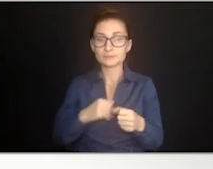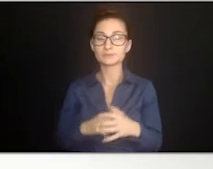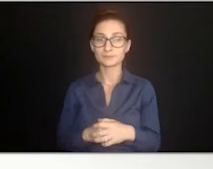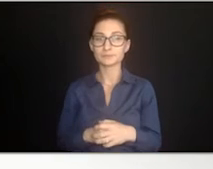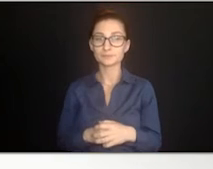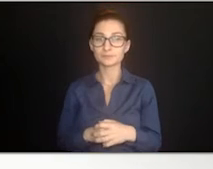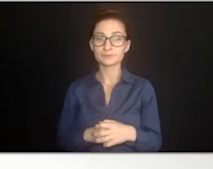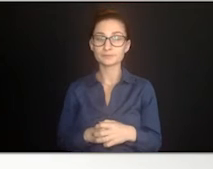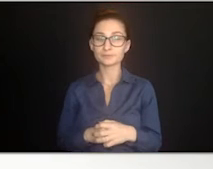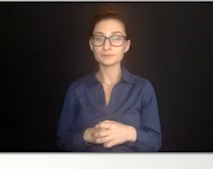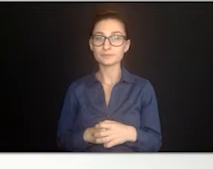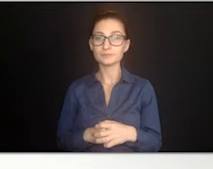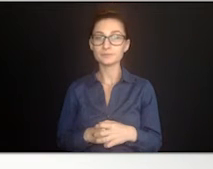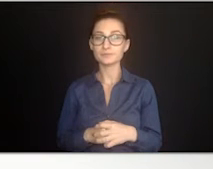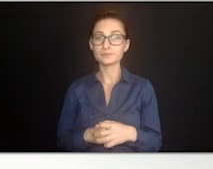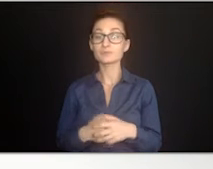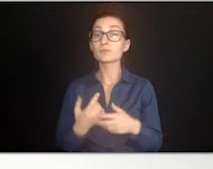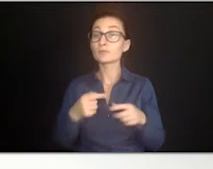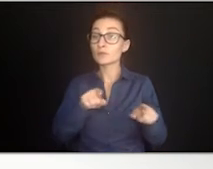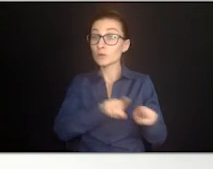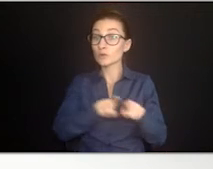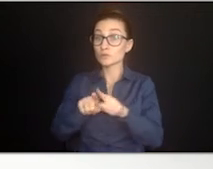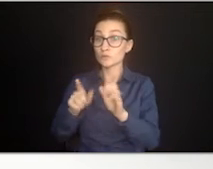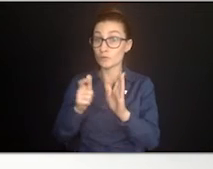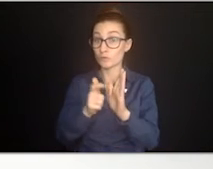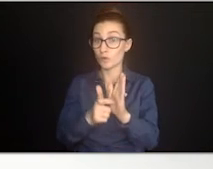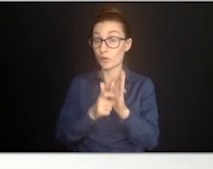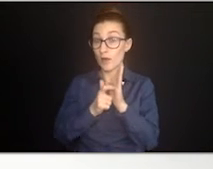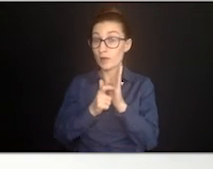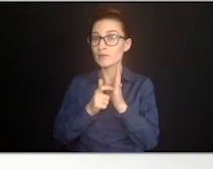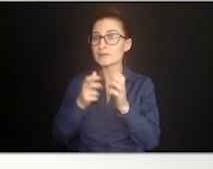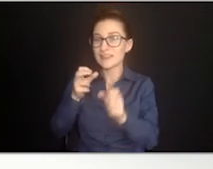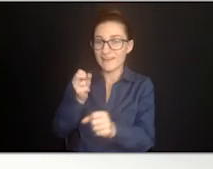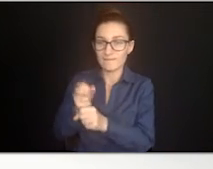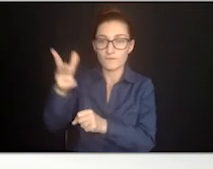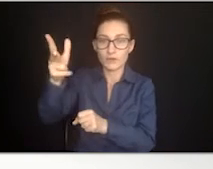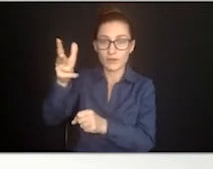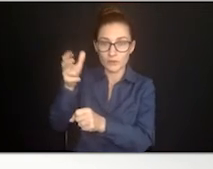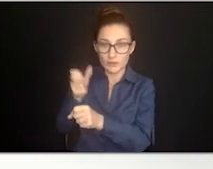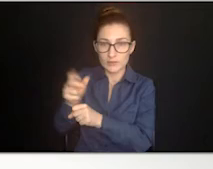And they are also required to do that every 3 years.